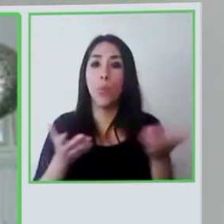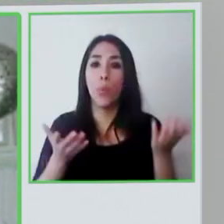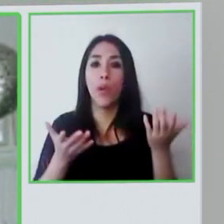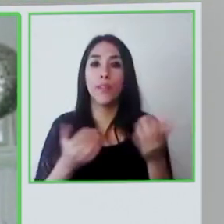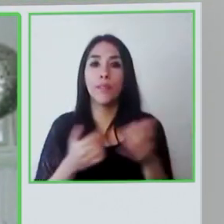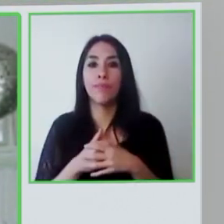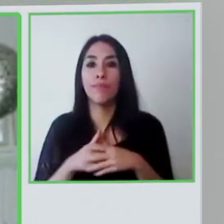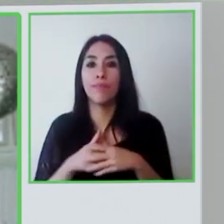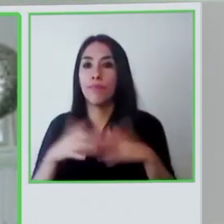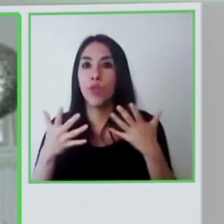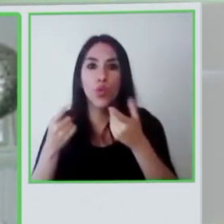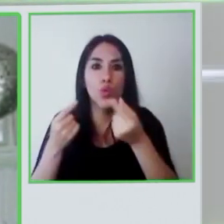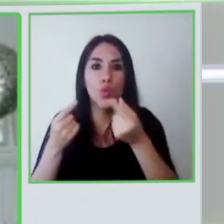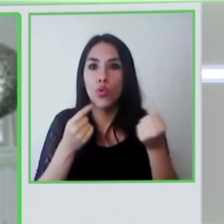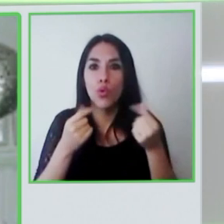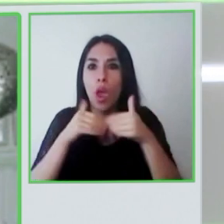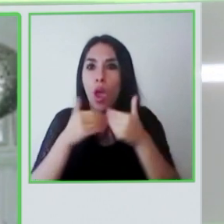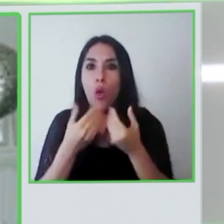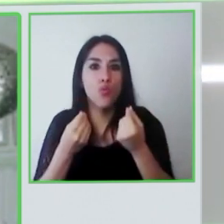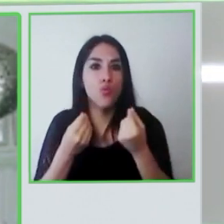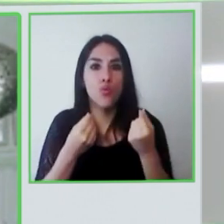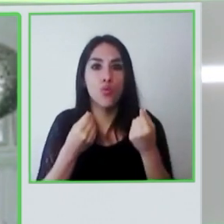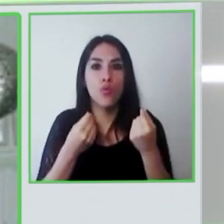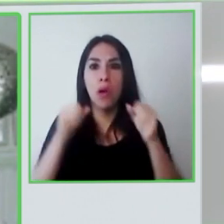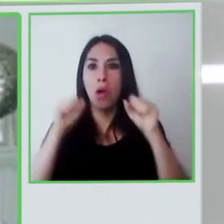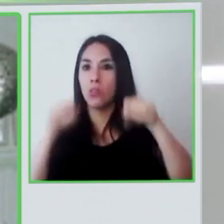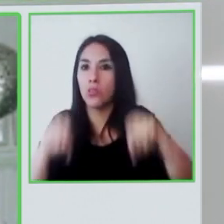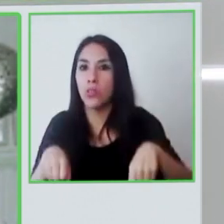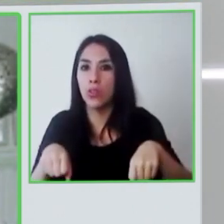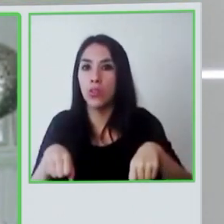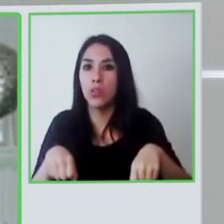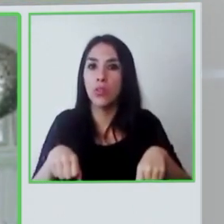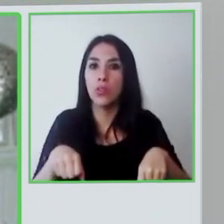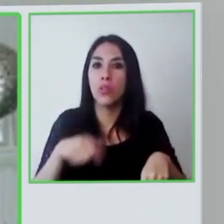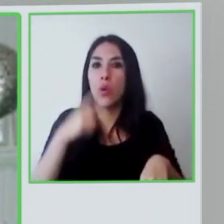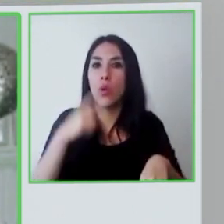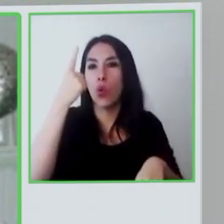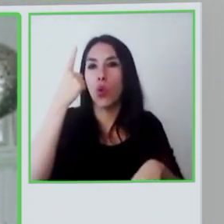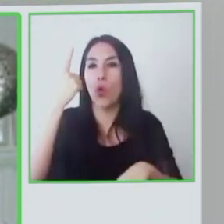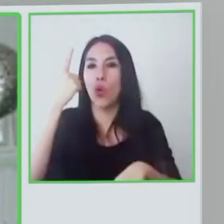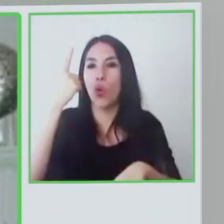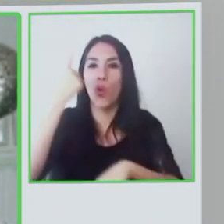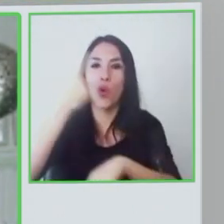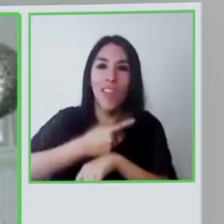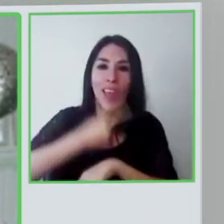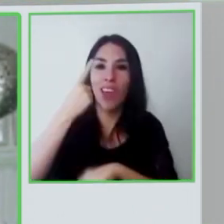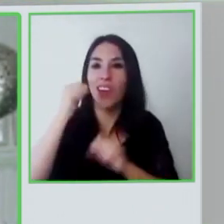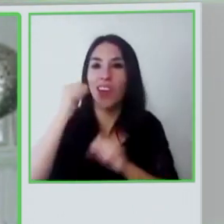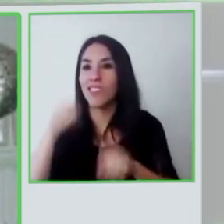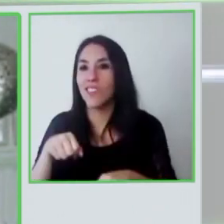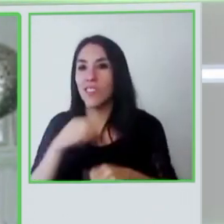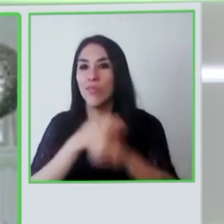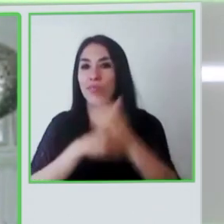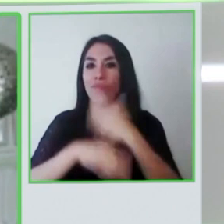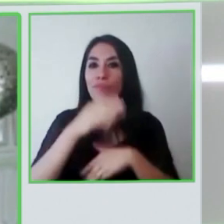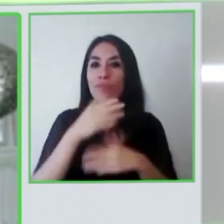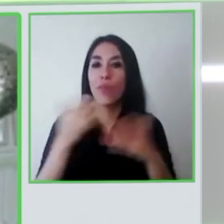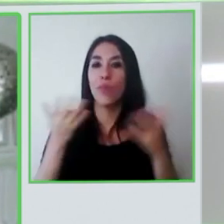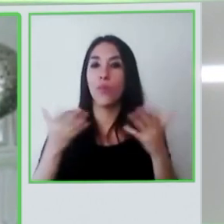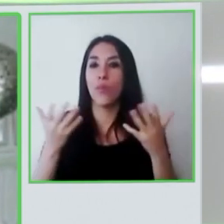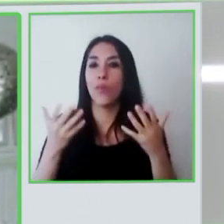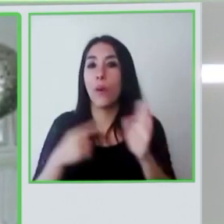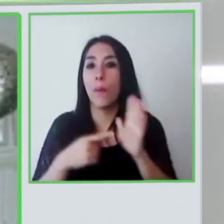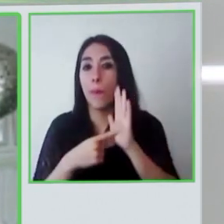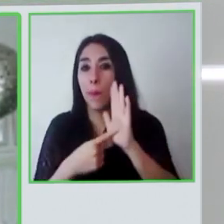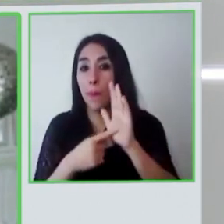for instance, and how can you implement, you can implement one day of the disability house. We do it